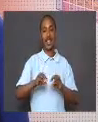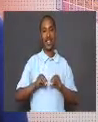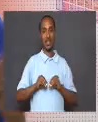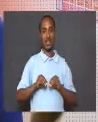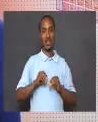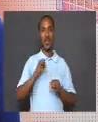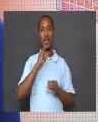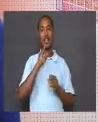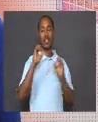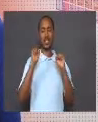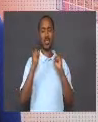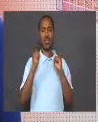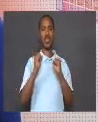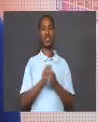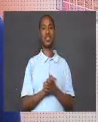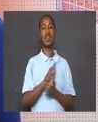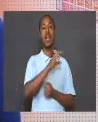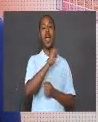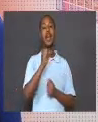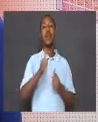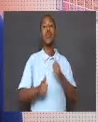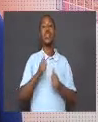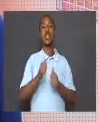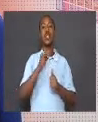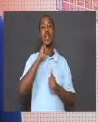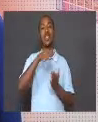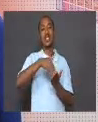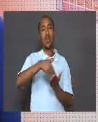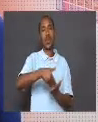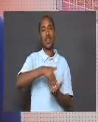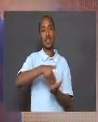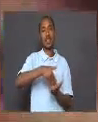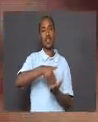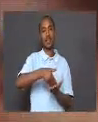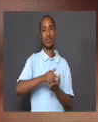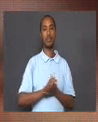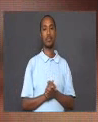attractions is the strongest and which is the weakest?